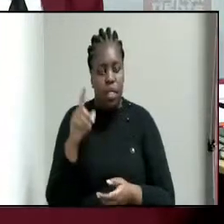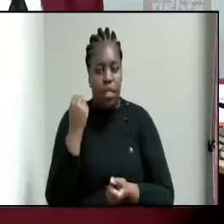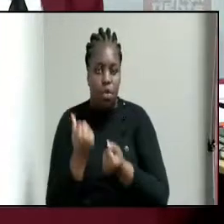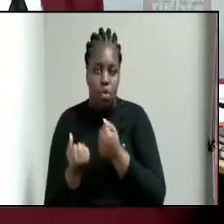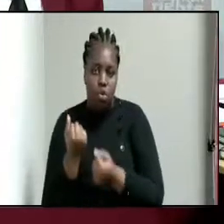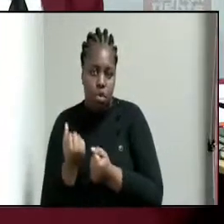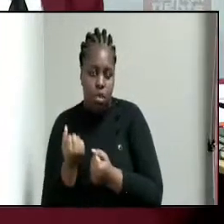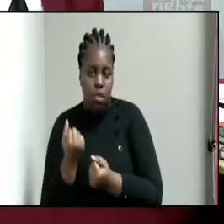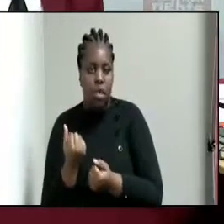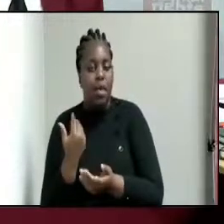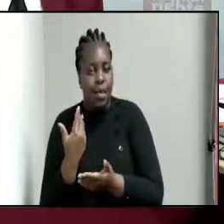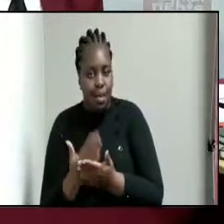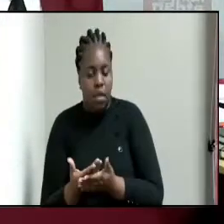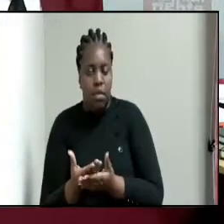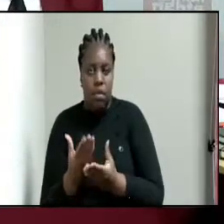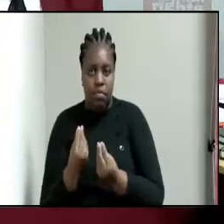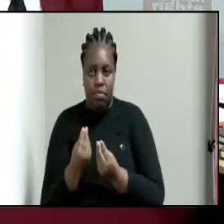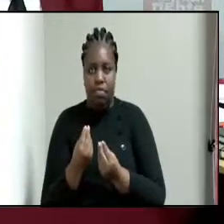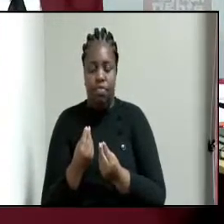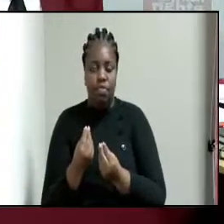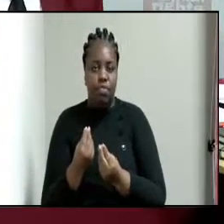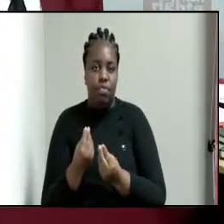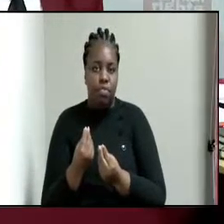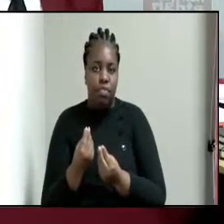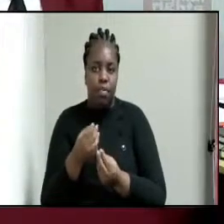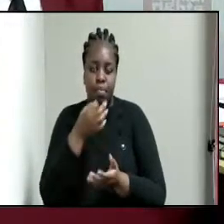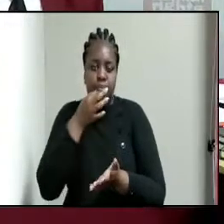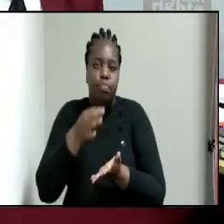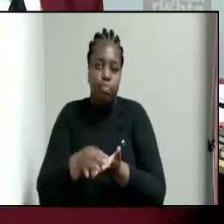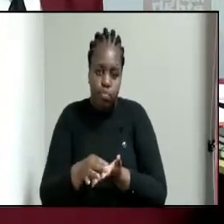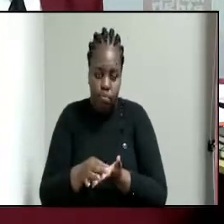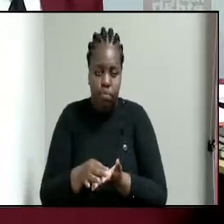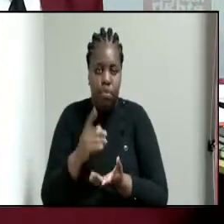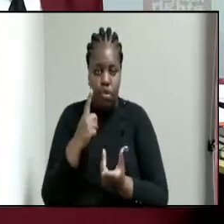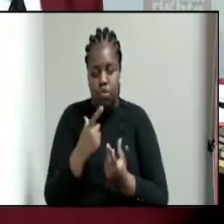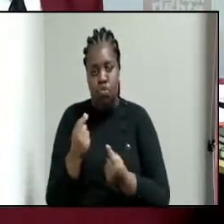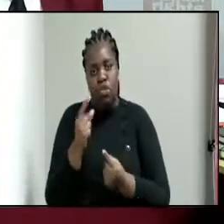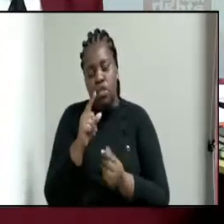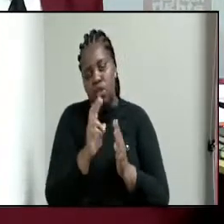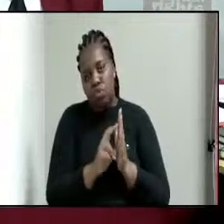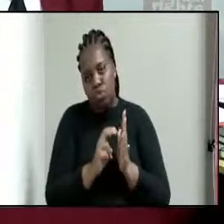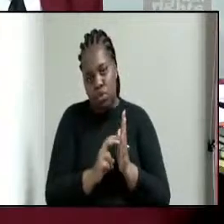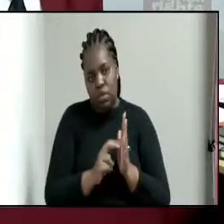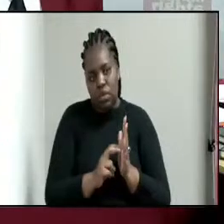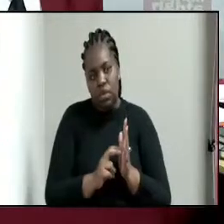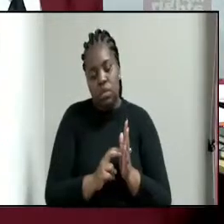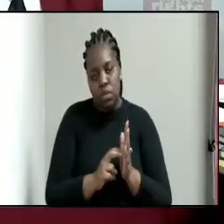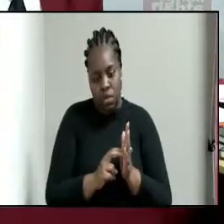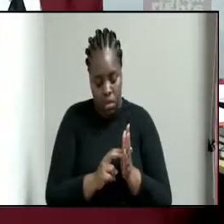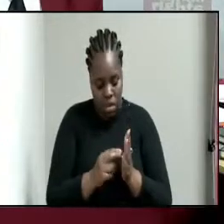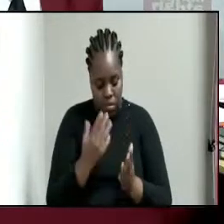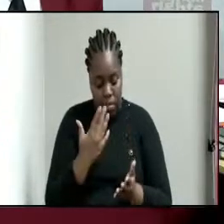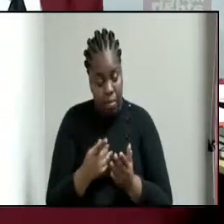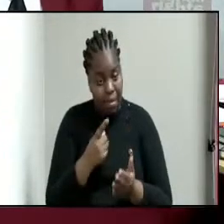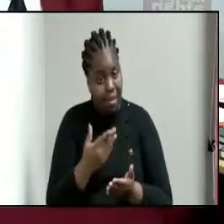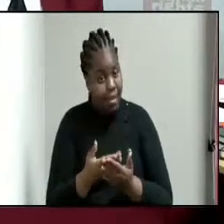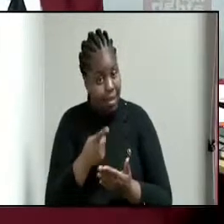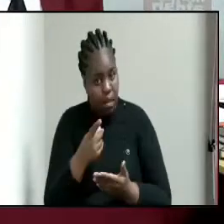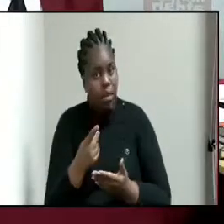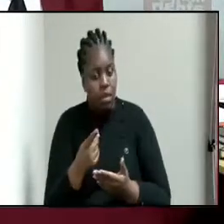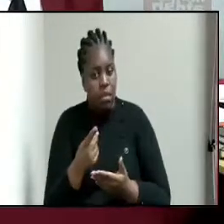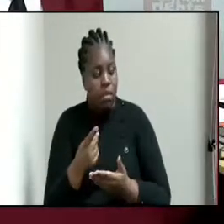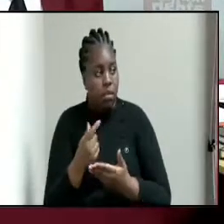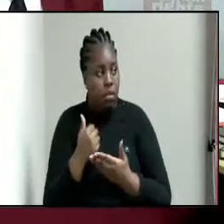have a binding, perhaps, remedy as it were, and so that at least maybe it could be something that could be a